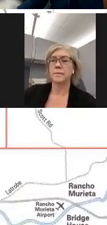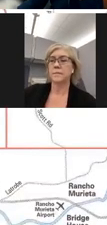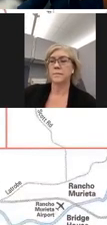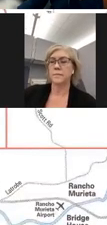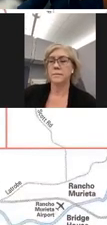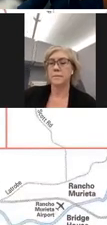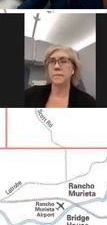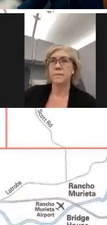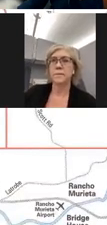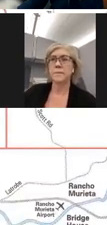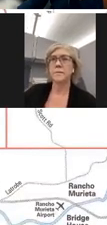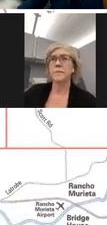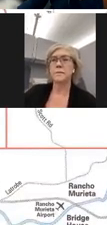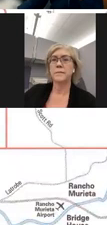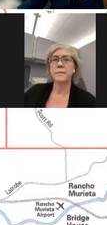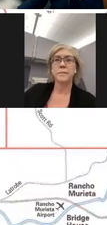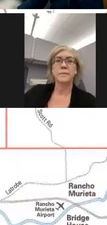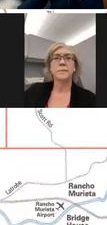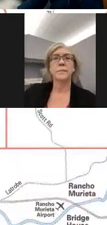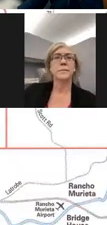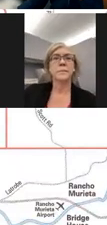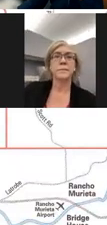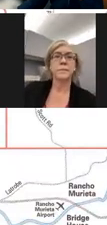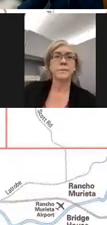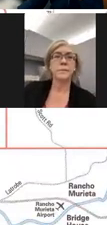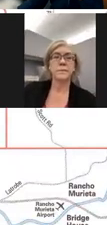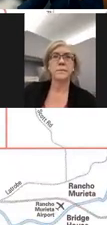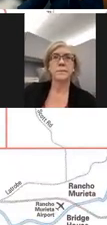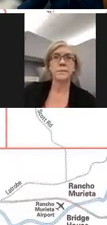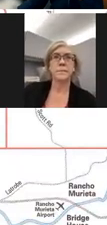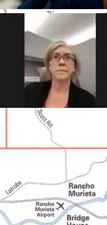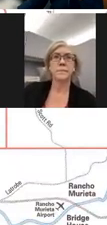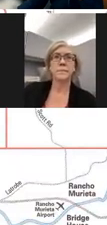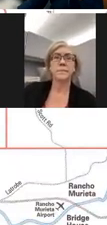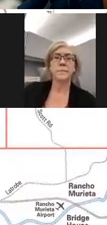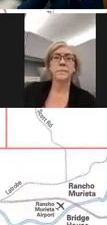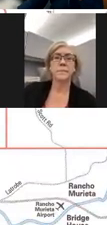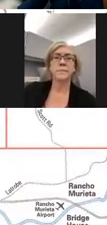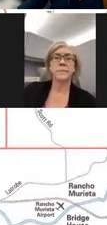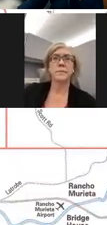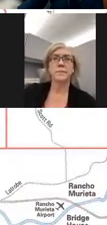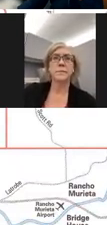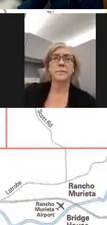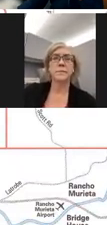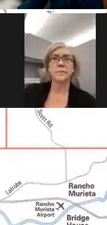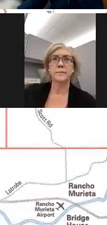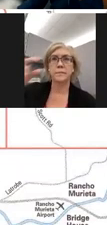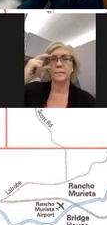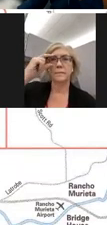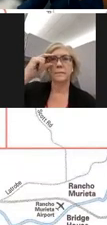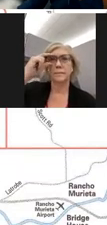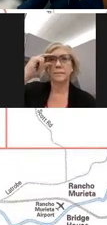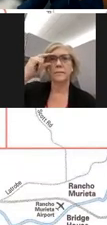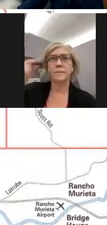So here you can see our 14 job centers. SETA is not only a provider of services, we're also a funder of